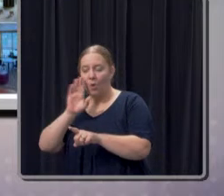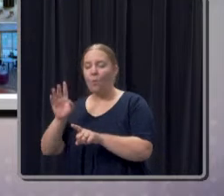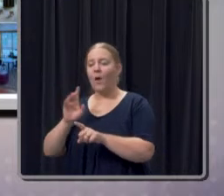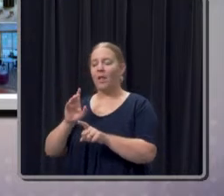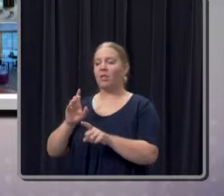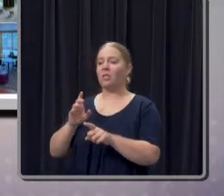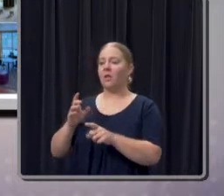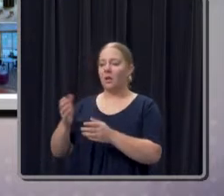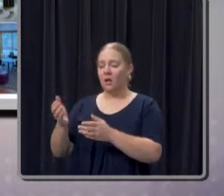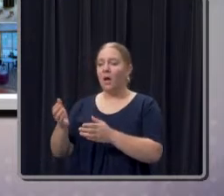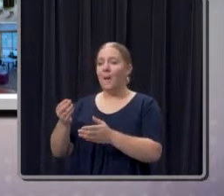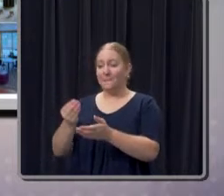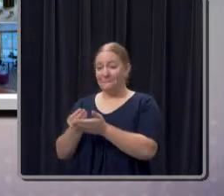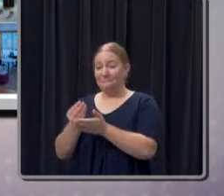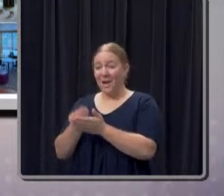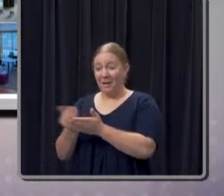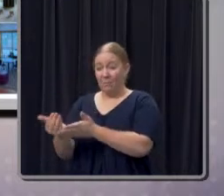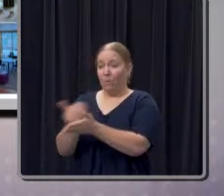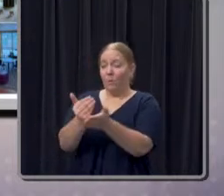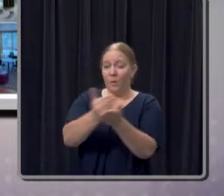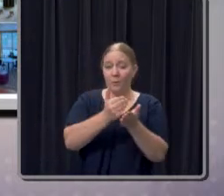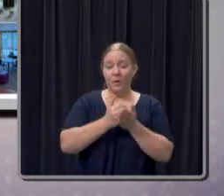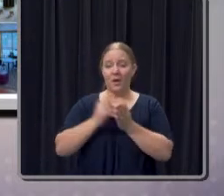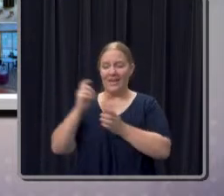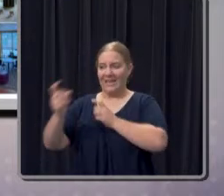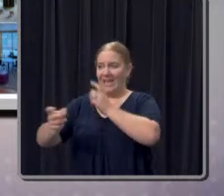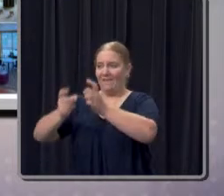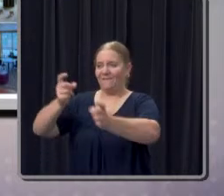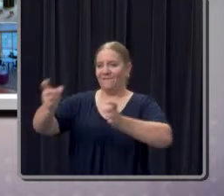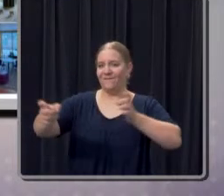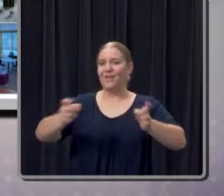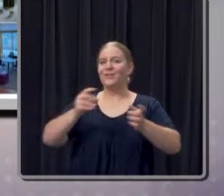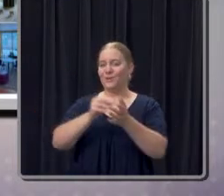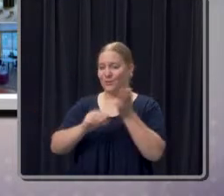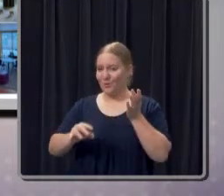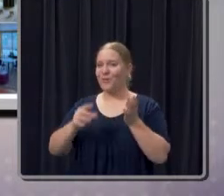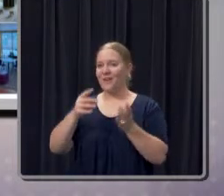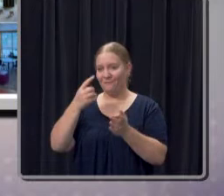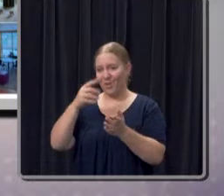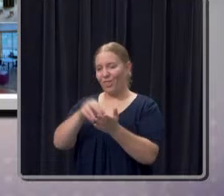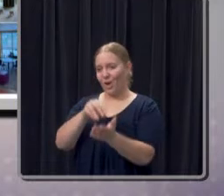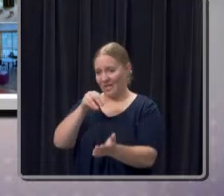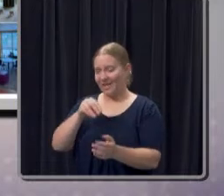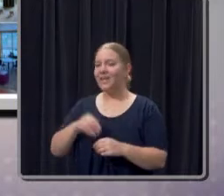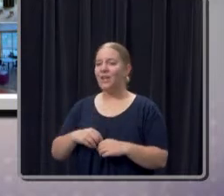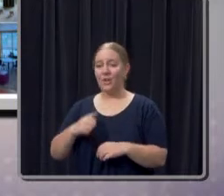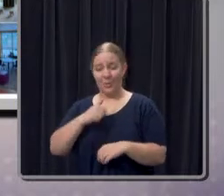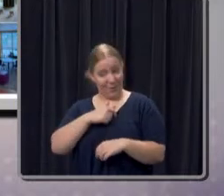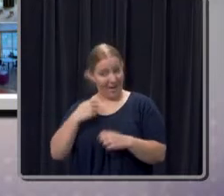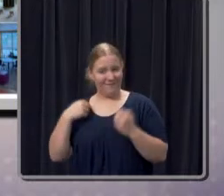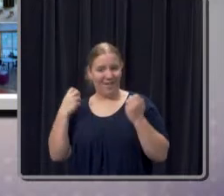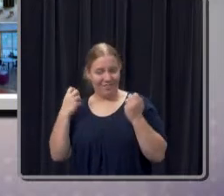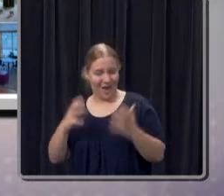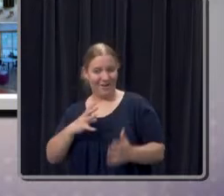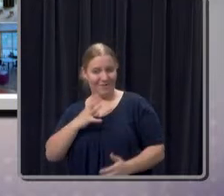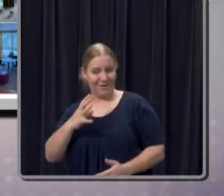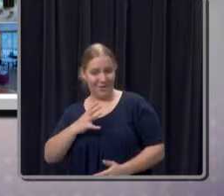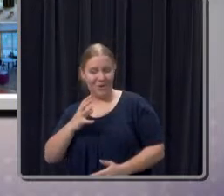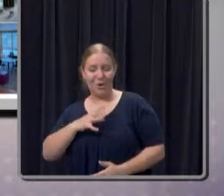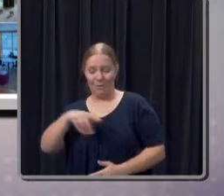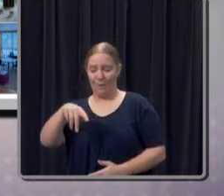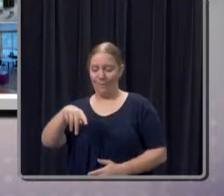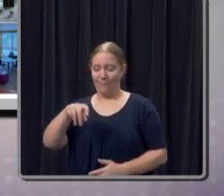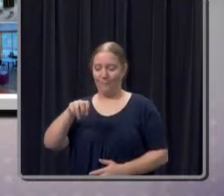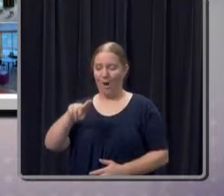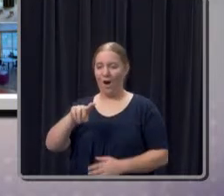back into our classrooms and right back to support student learning. So got some bells and whistles. We got some new pod furniture